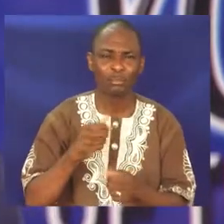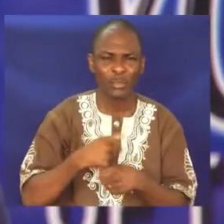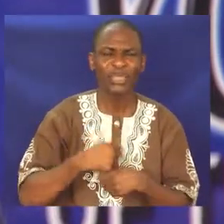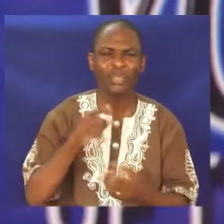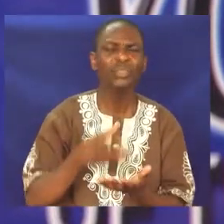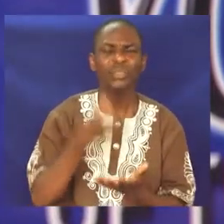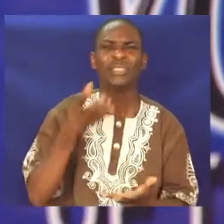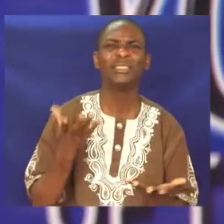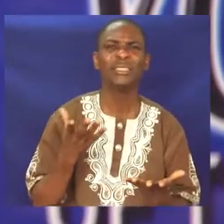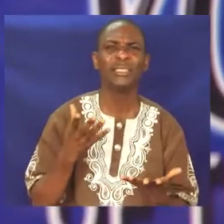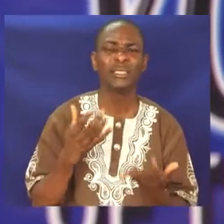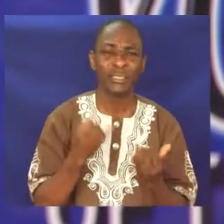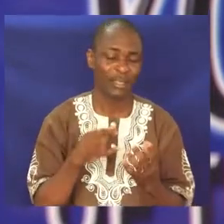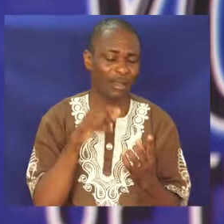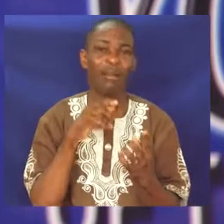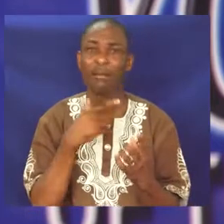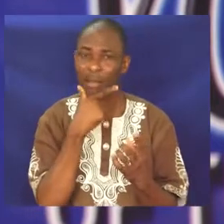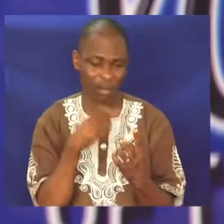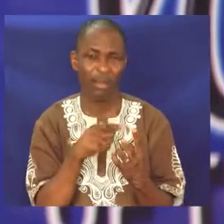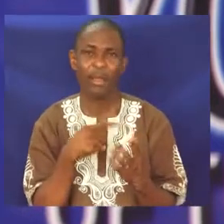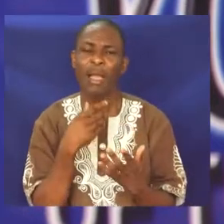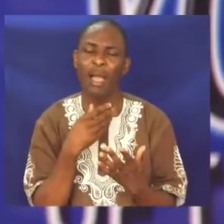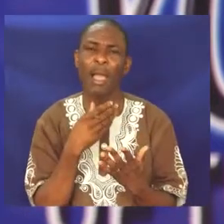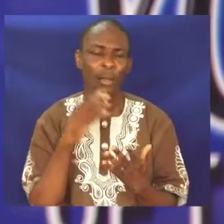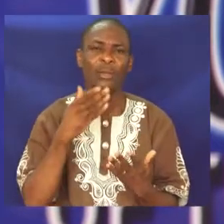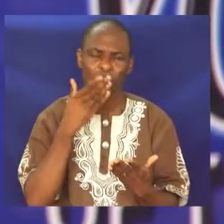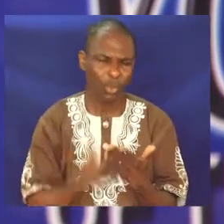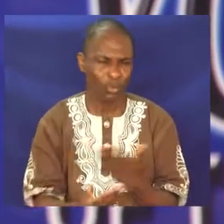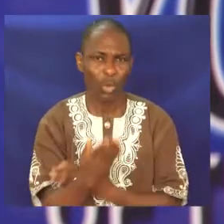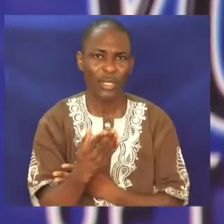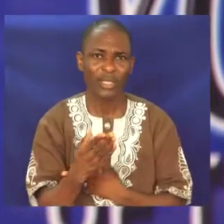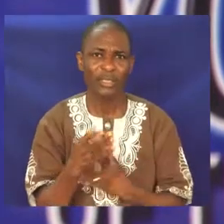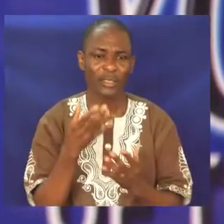monhwe enyi sa adwuma no emfri ho. We are not a serious nation.